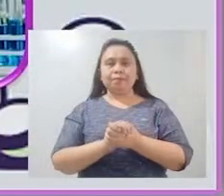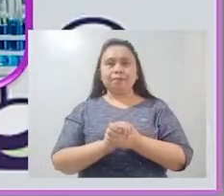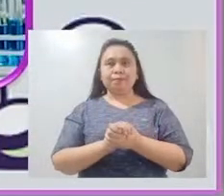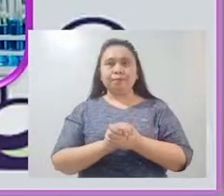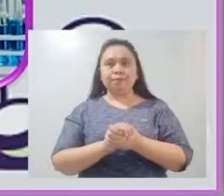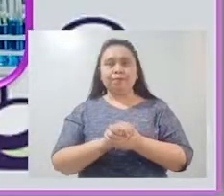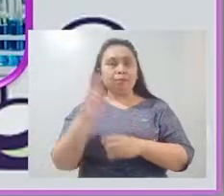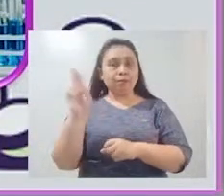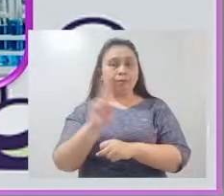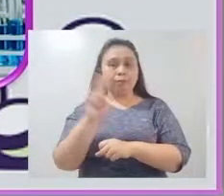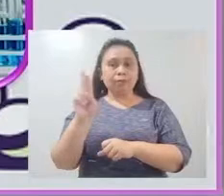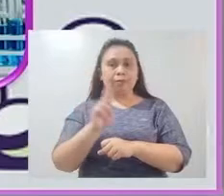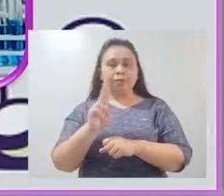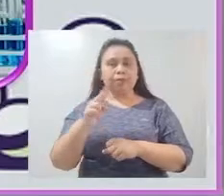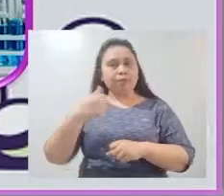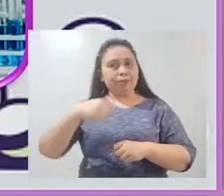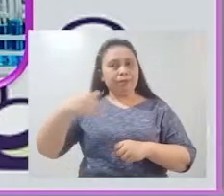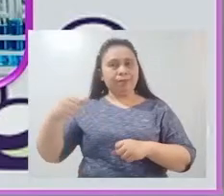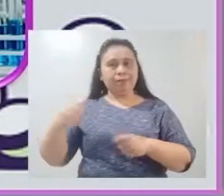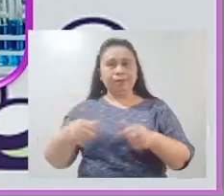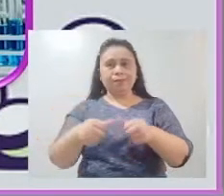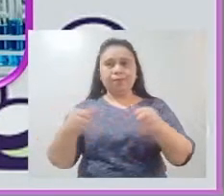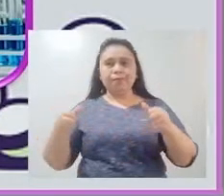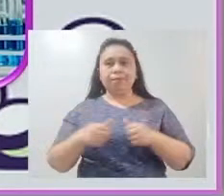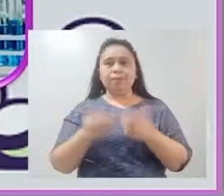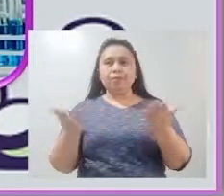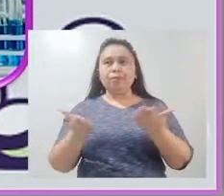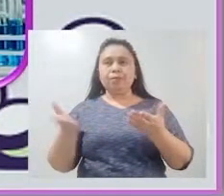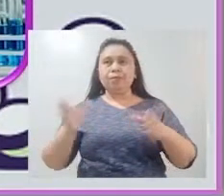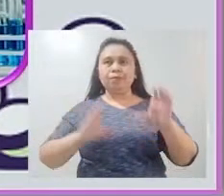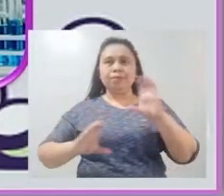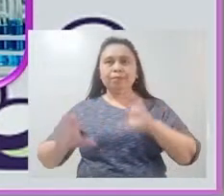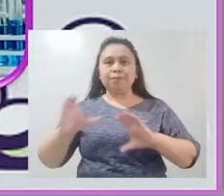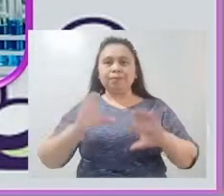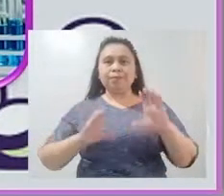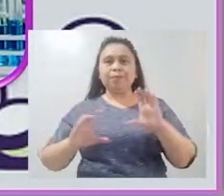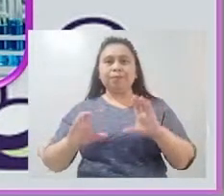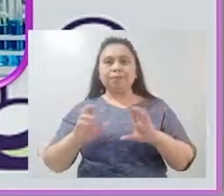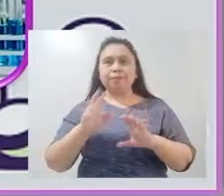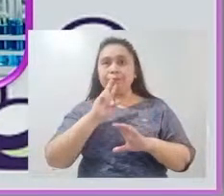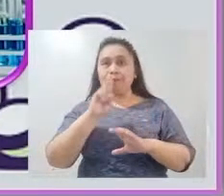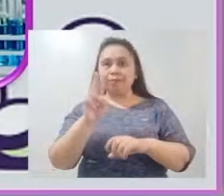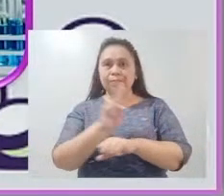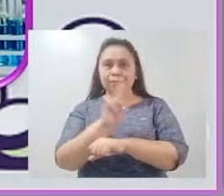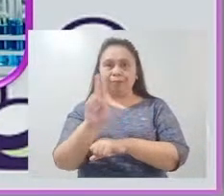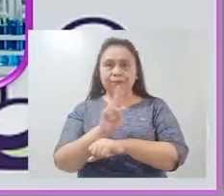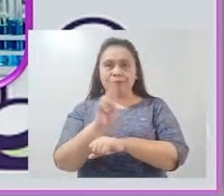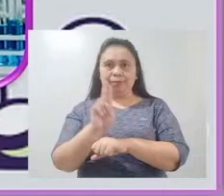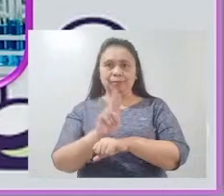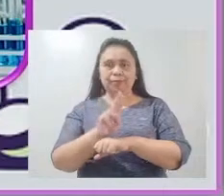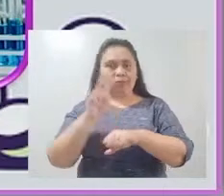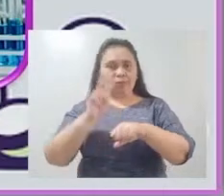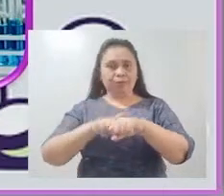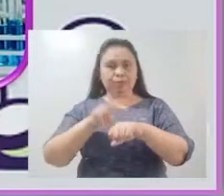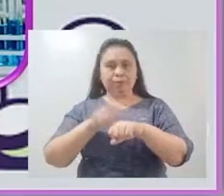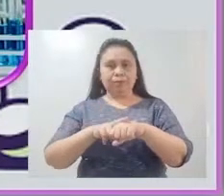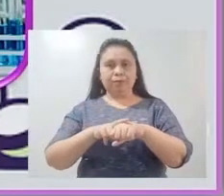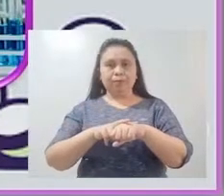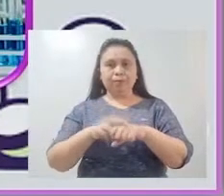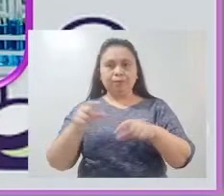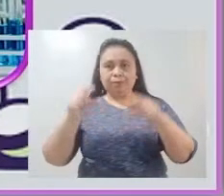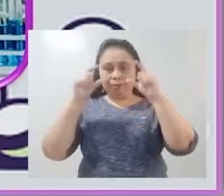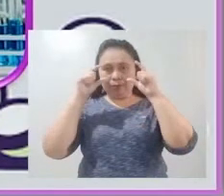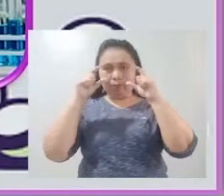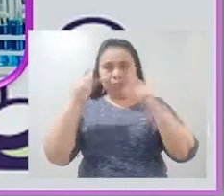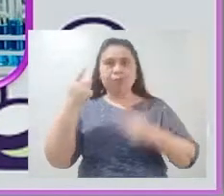goggles should be worn in any area where chemicals are used or stored. They should also